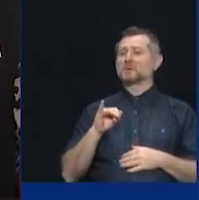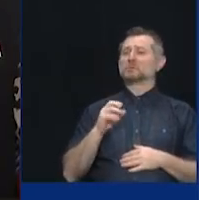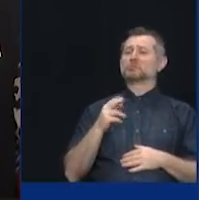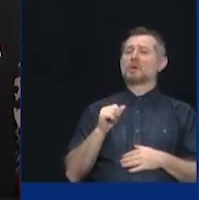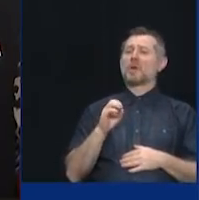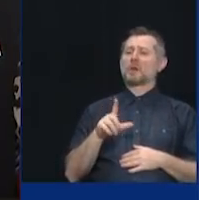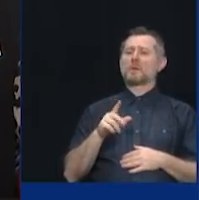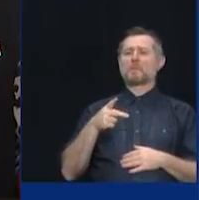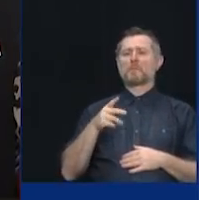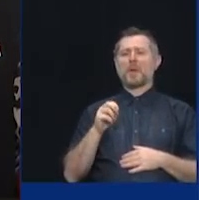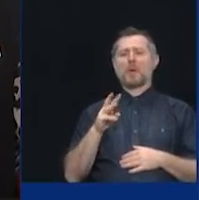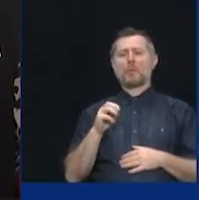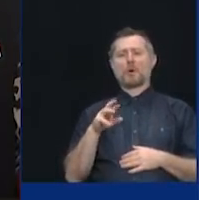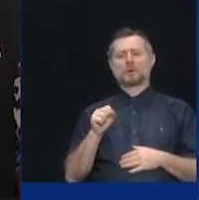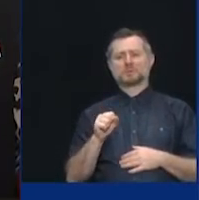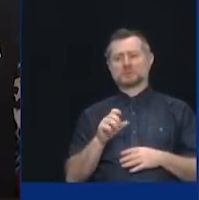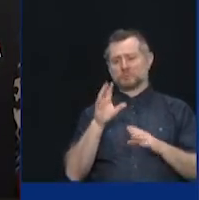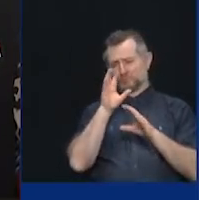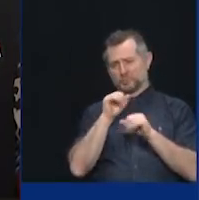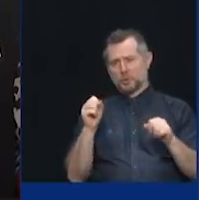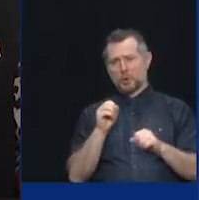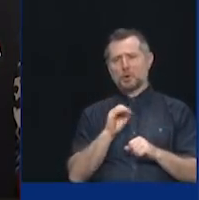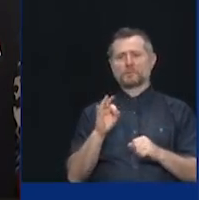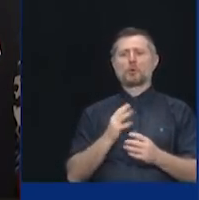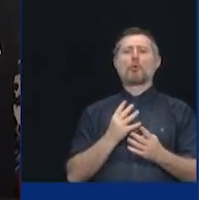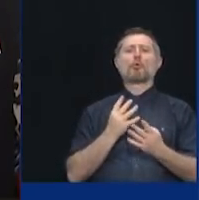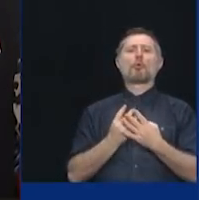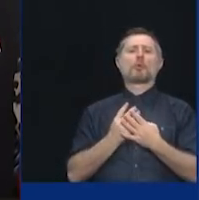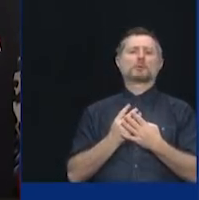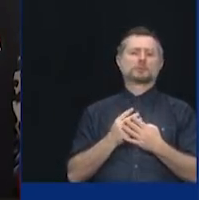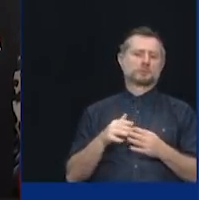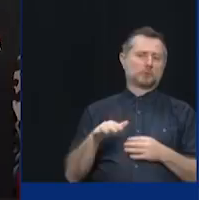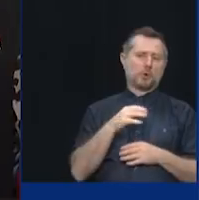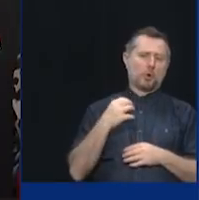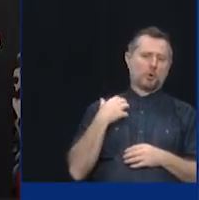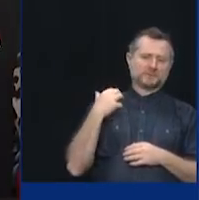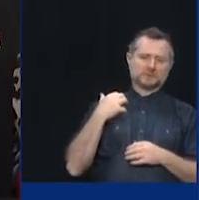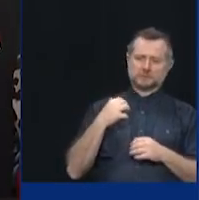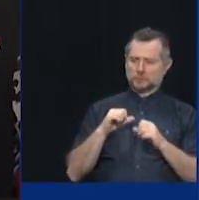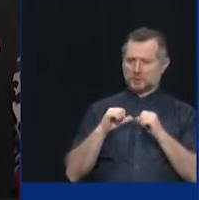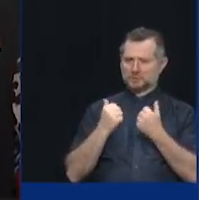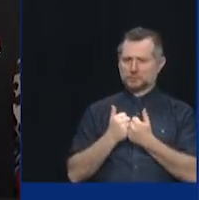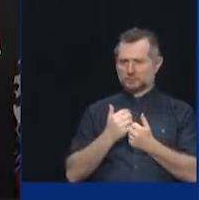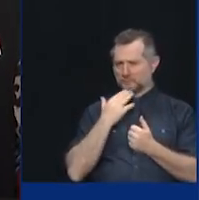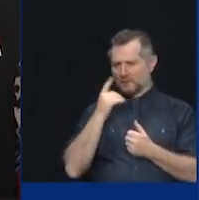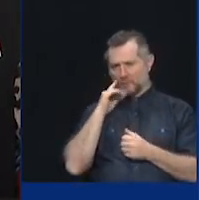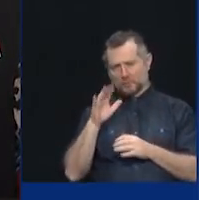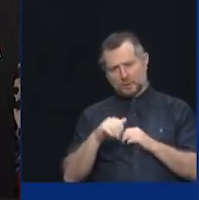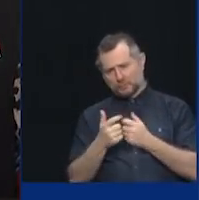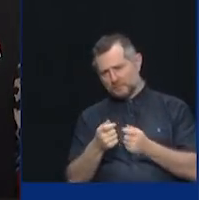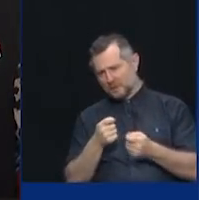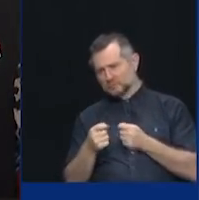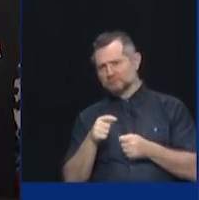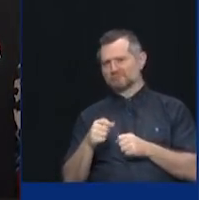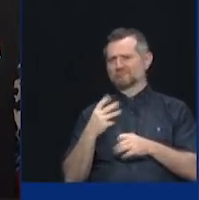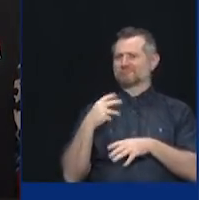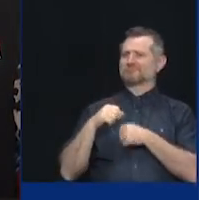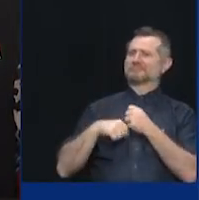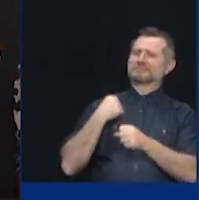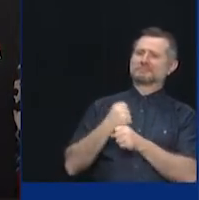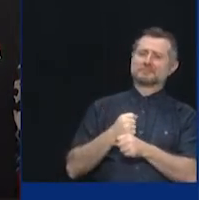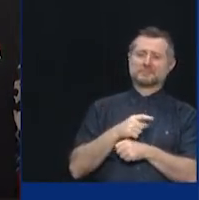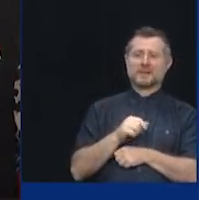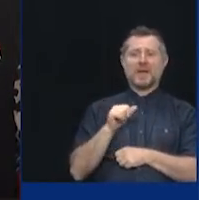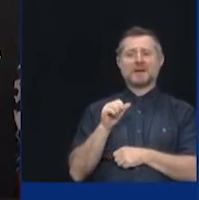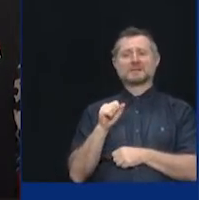Officers Association, thank you for what you had to do and manage through this difficult year. Sam Frasina of the